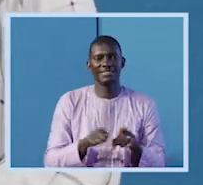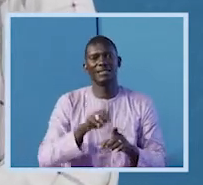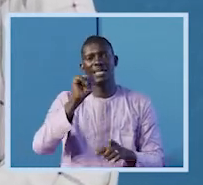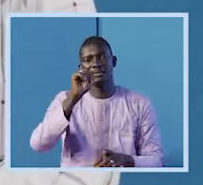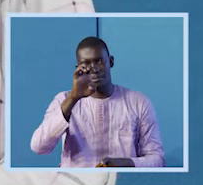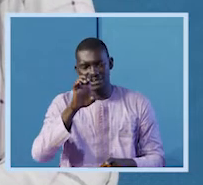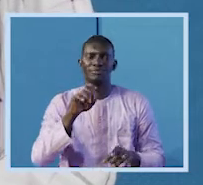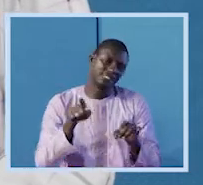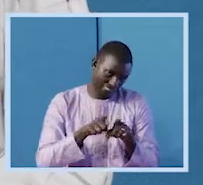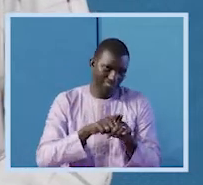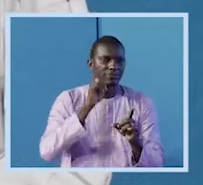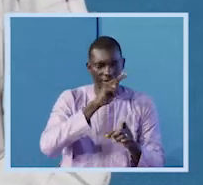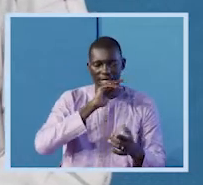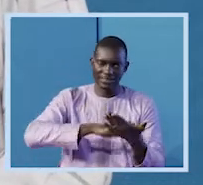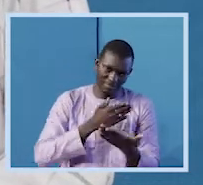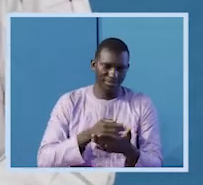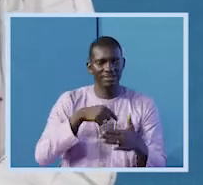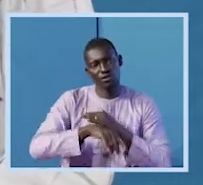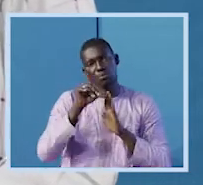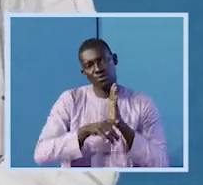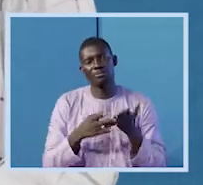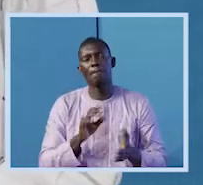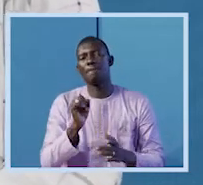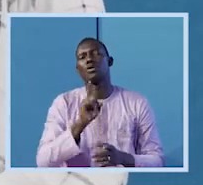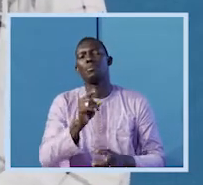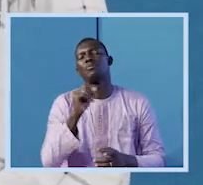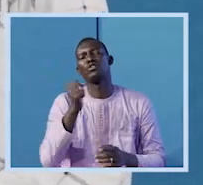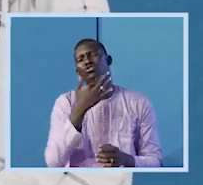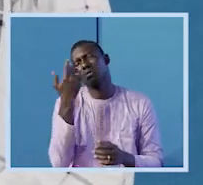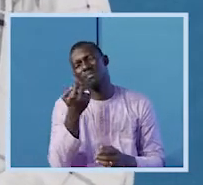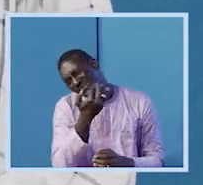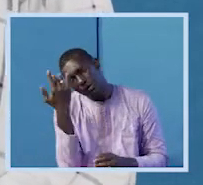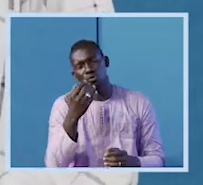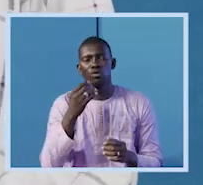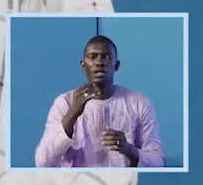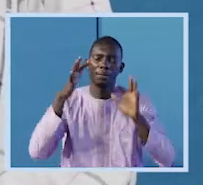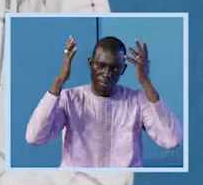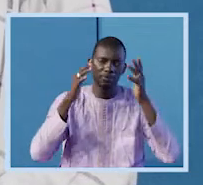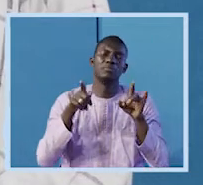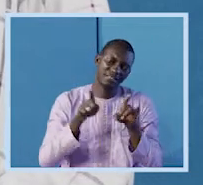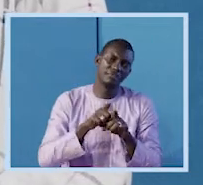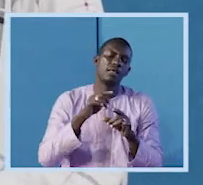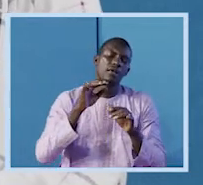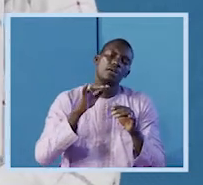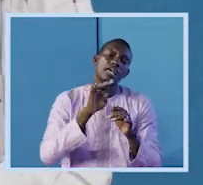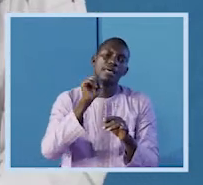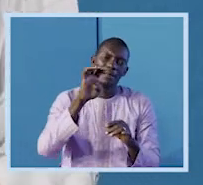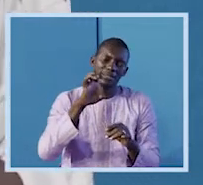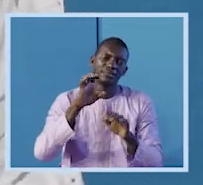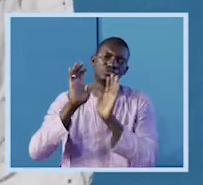Ibrahima also started to help us, but due to some few technical issues, we are unable to do that. But we are still working